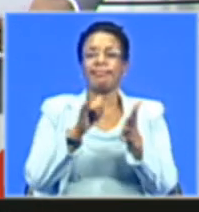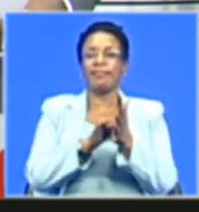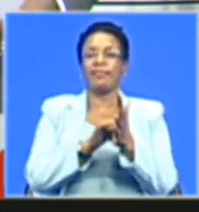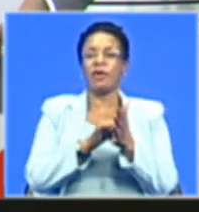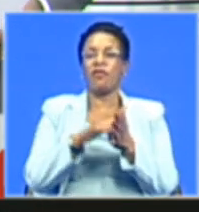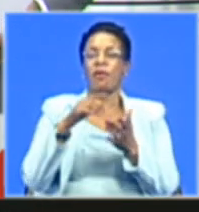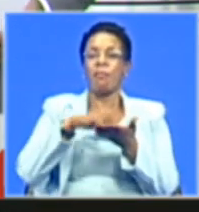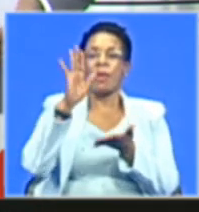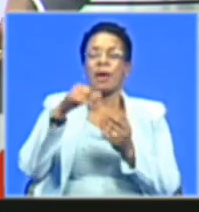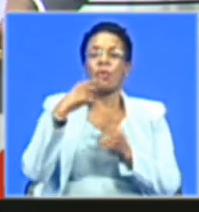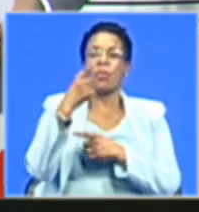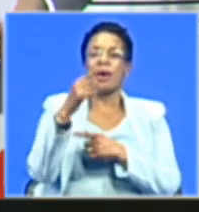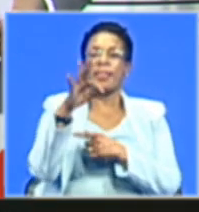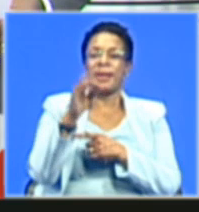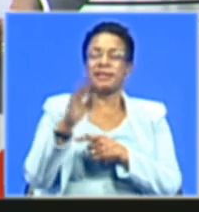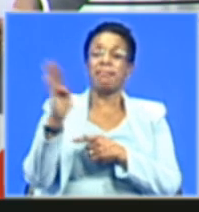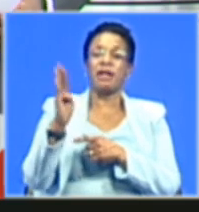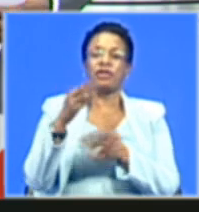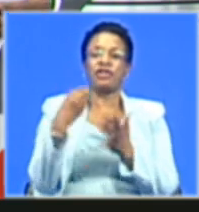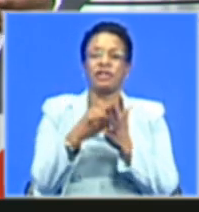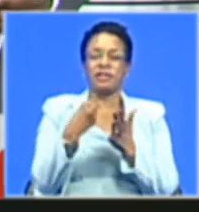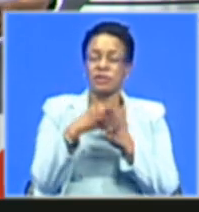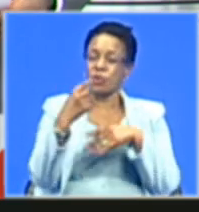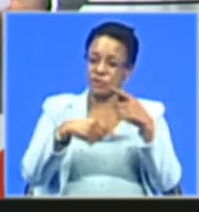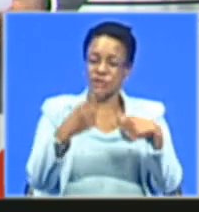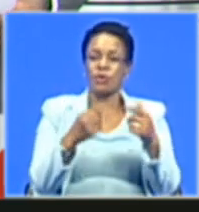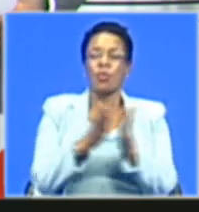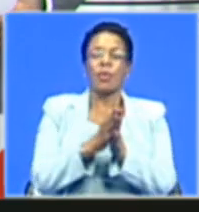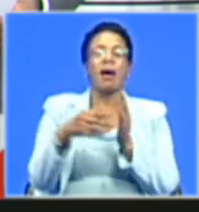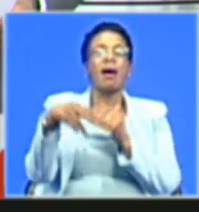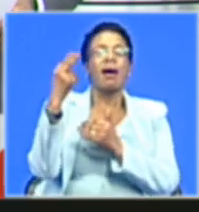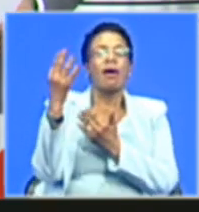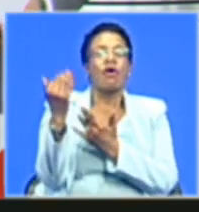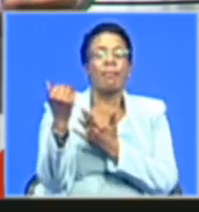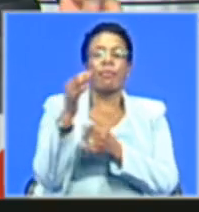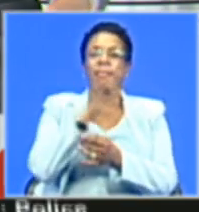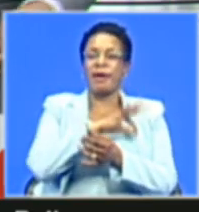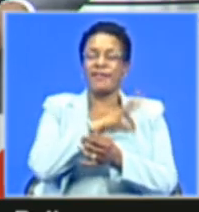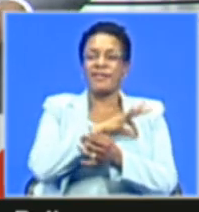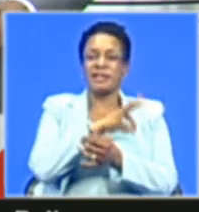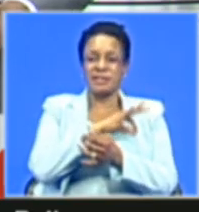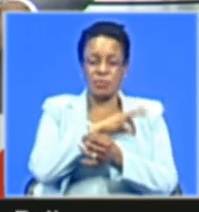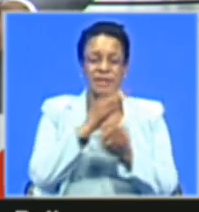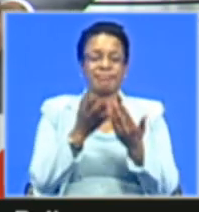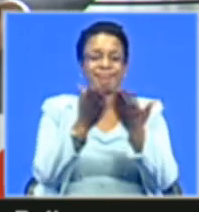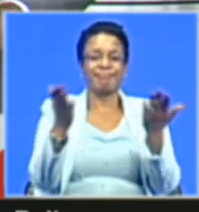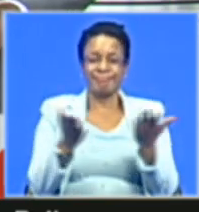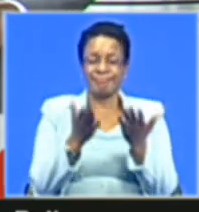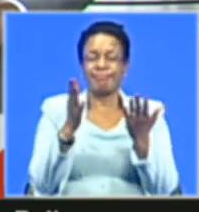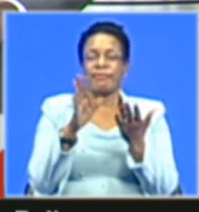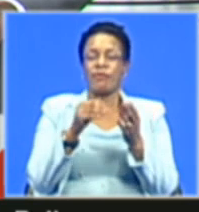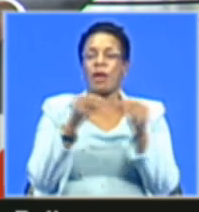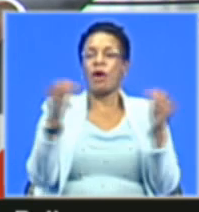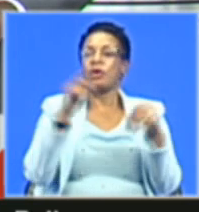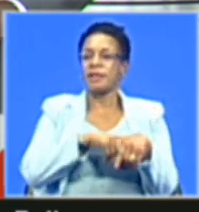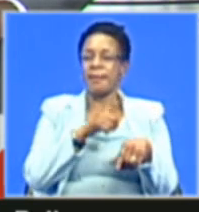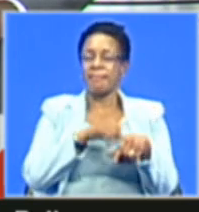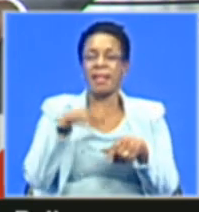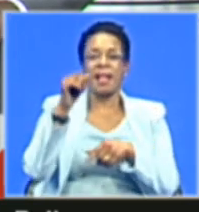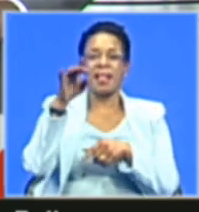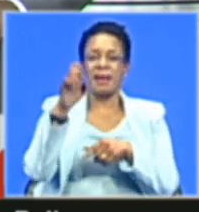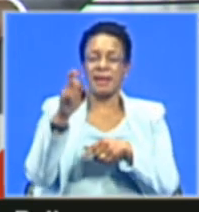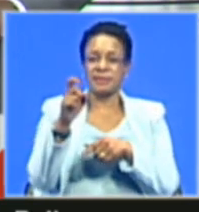more than 130 billion shillings is ongoing, with high hopes that its benefits will far outweigh its cost over the long term. Alex Mwangi